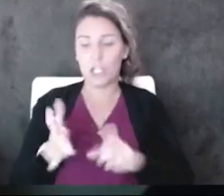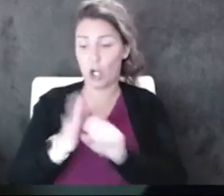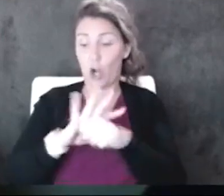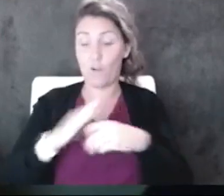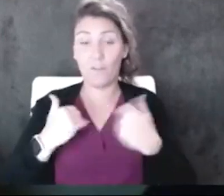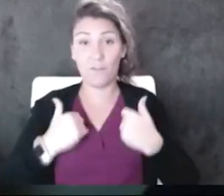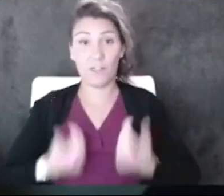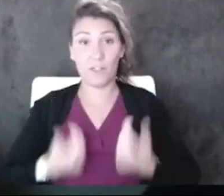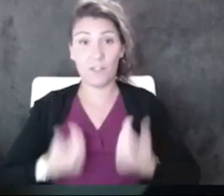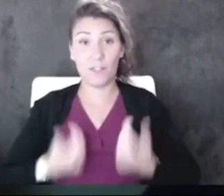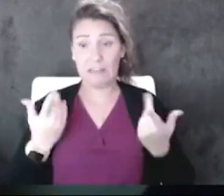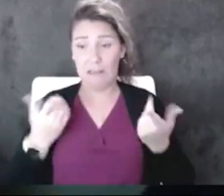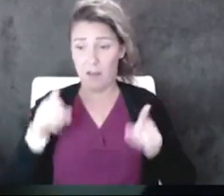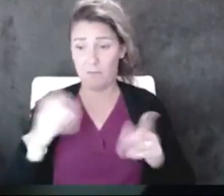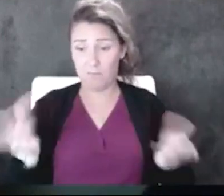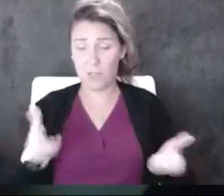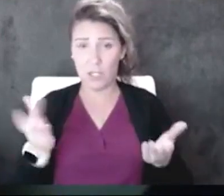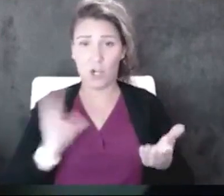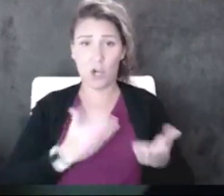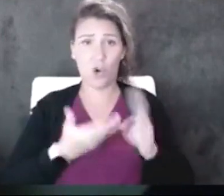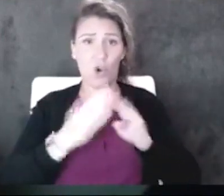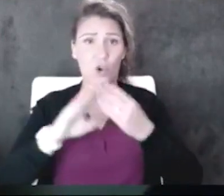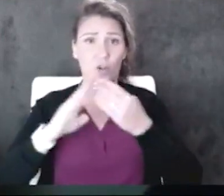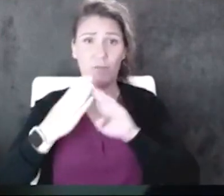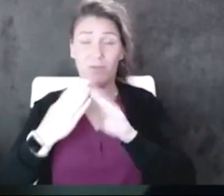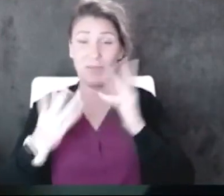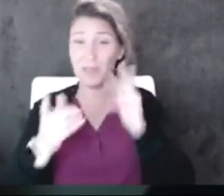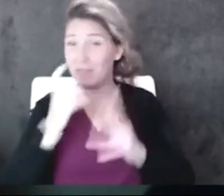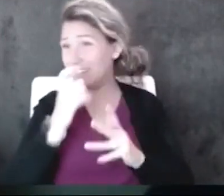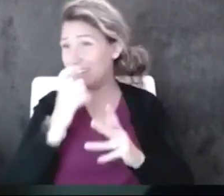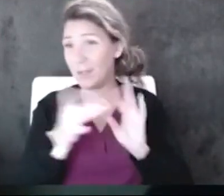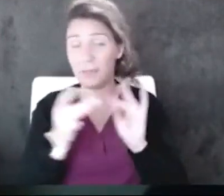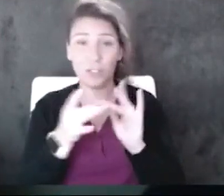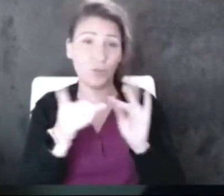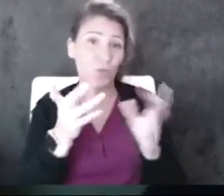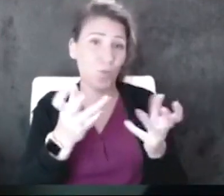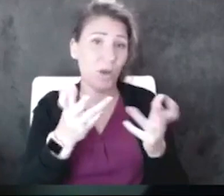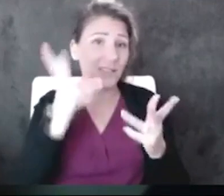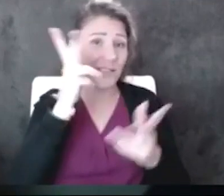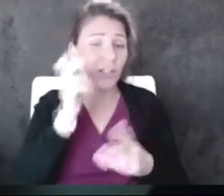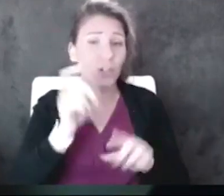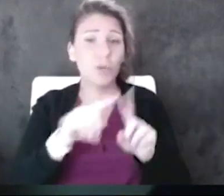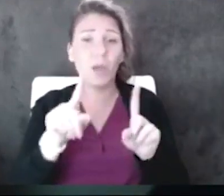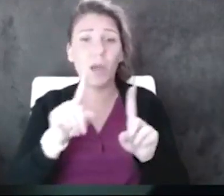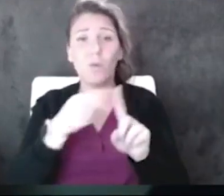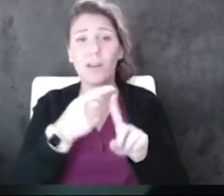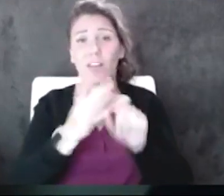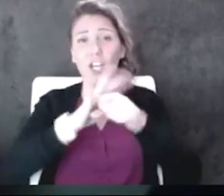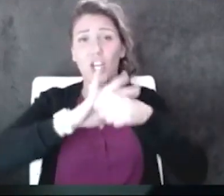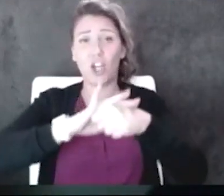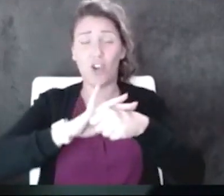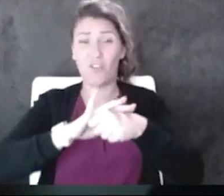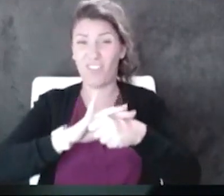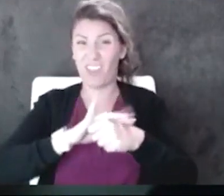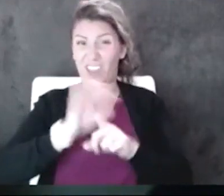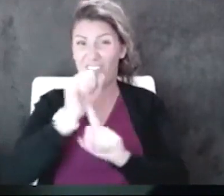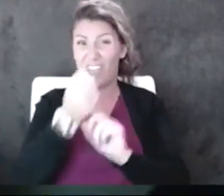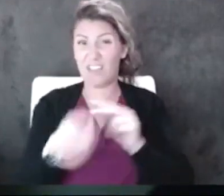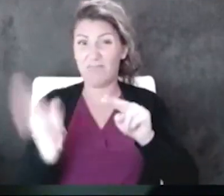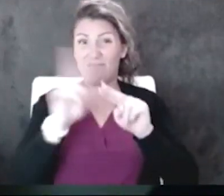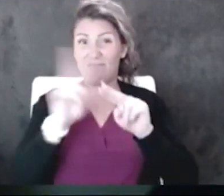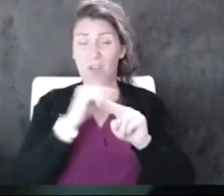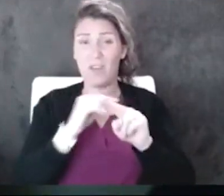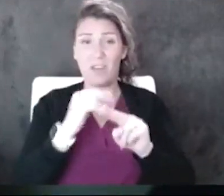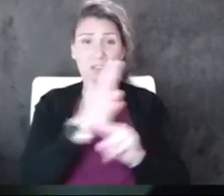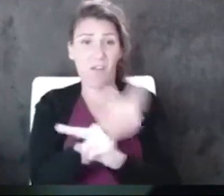our community right now, and this might not be a message that you want to hear, but when COVID cases are spiked like this and our hospital systems